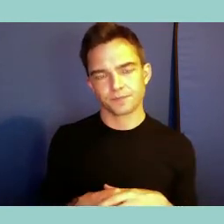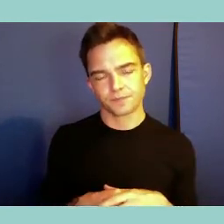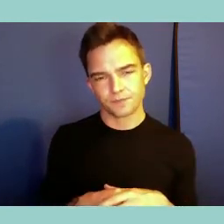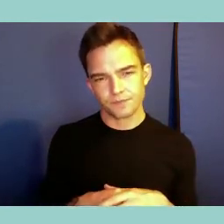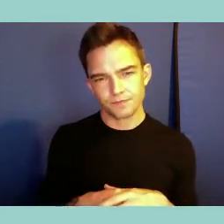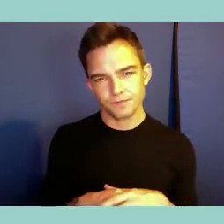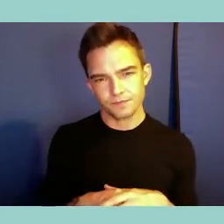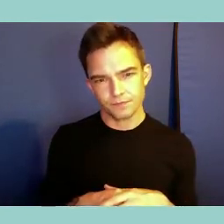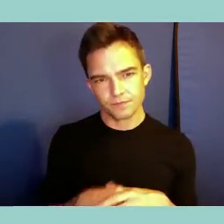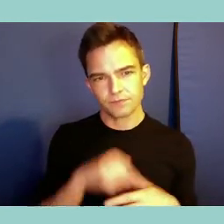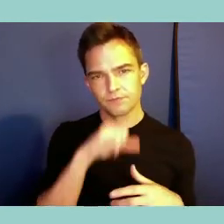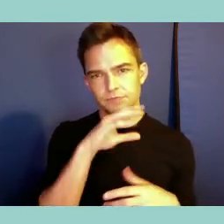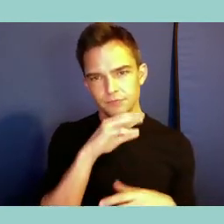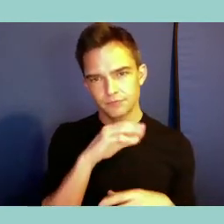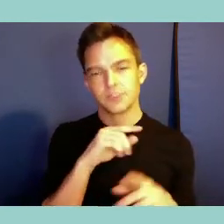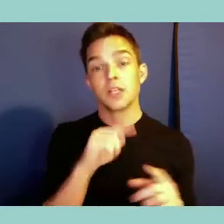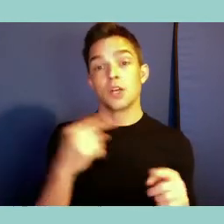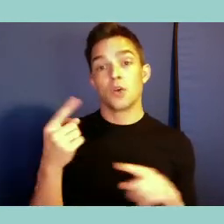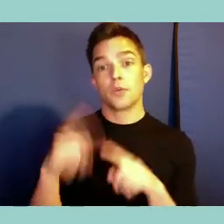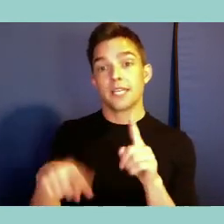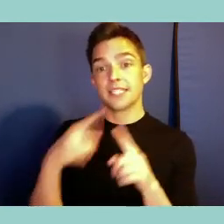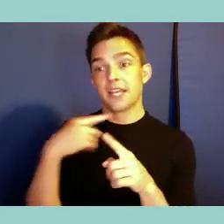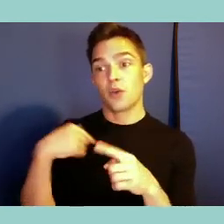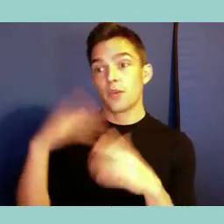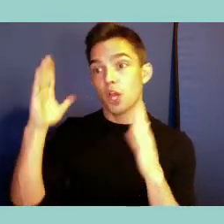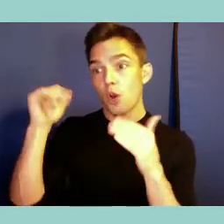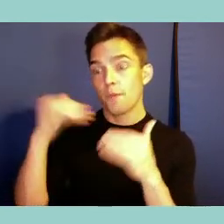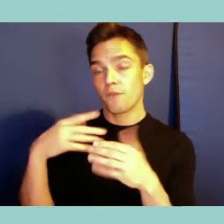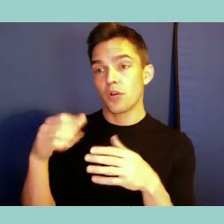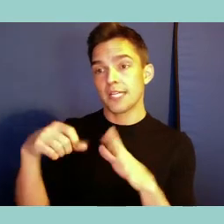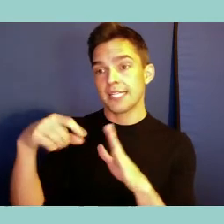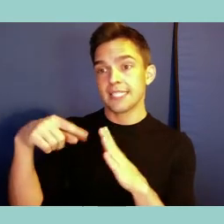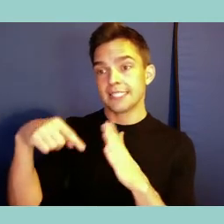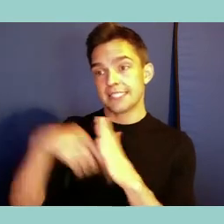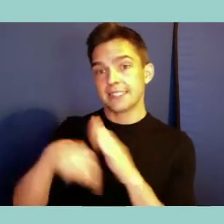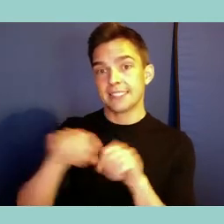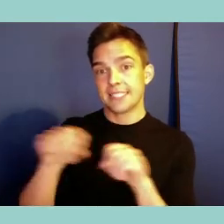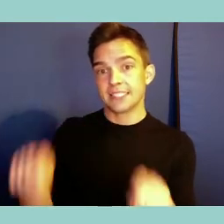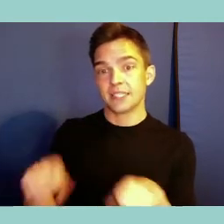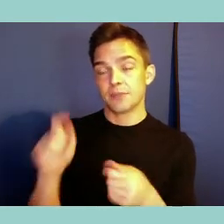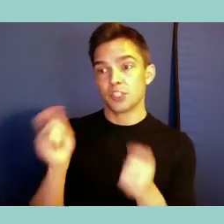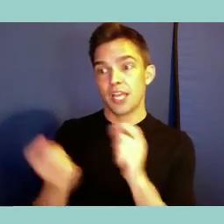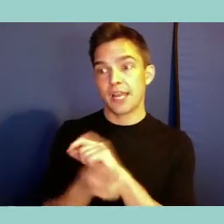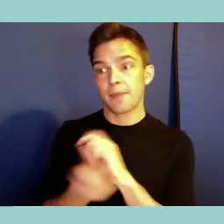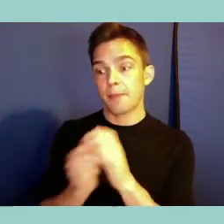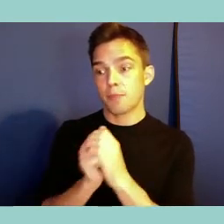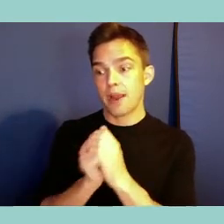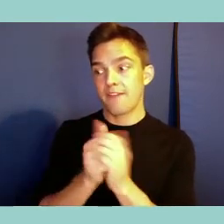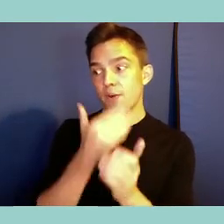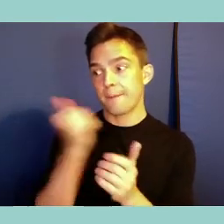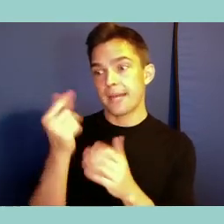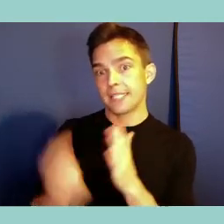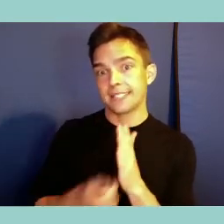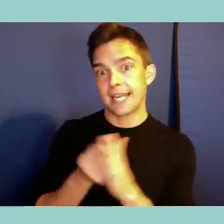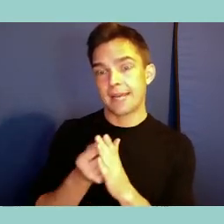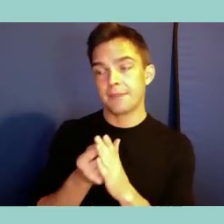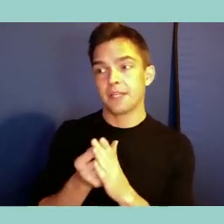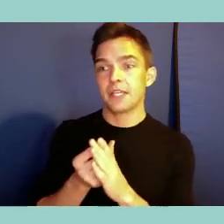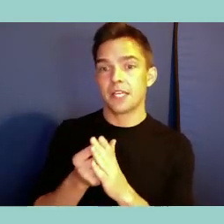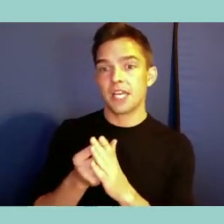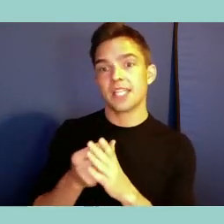simply say we believe in hope for systemic reform, prayers for a better day, and